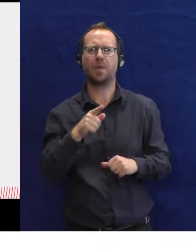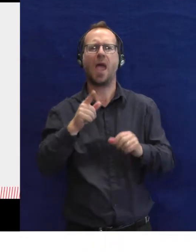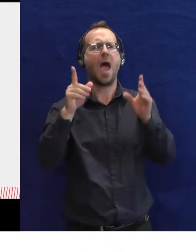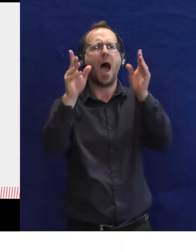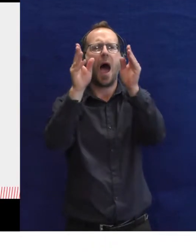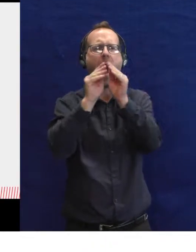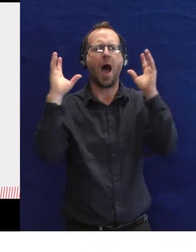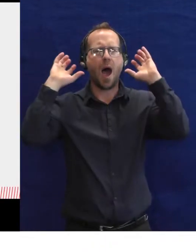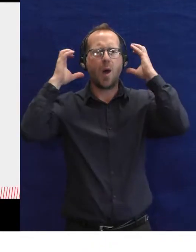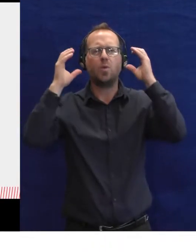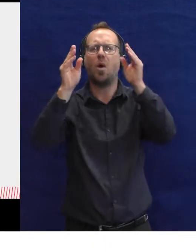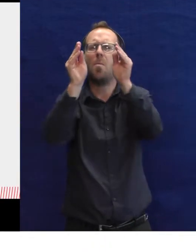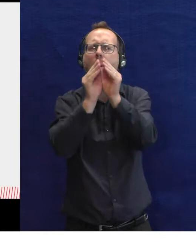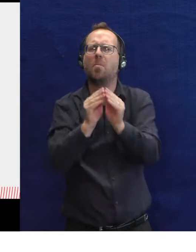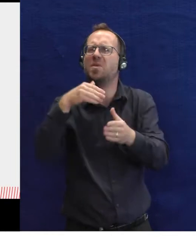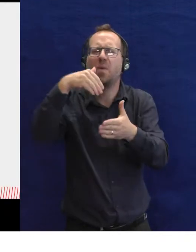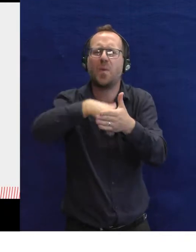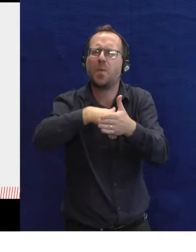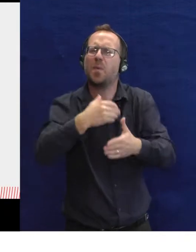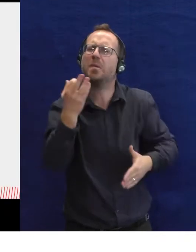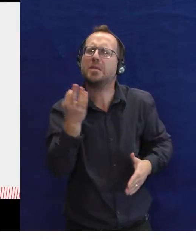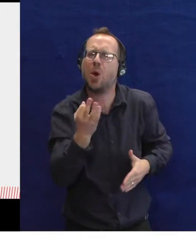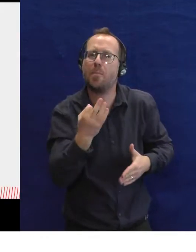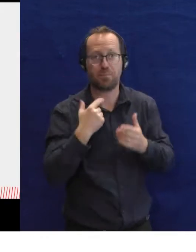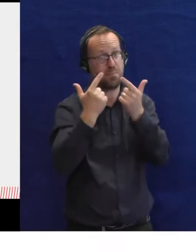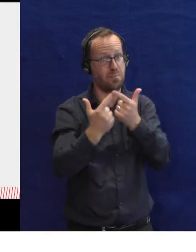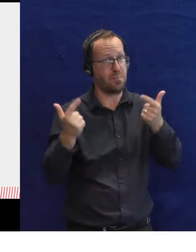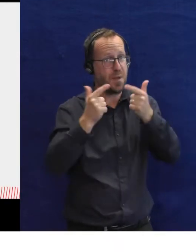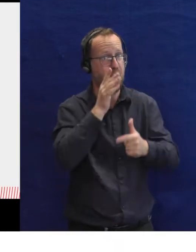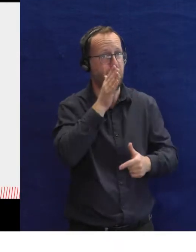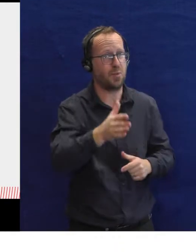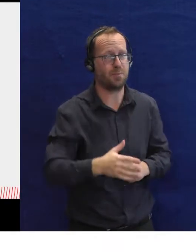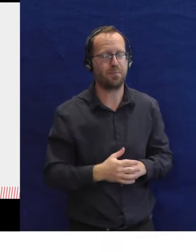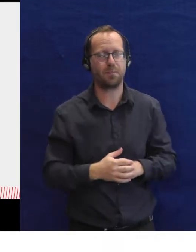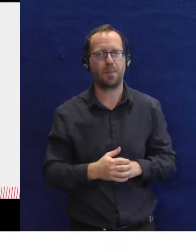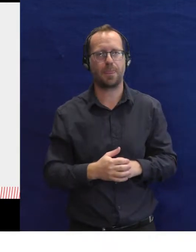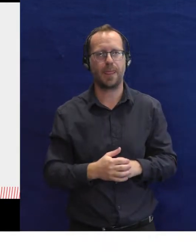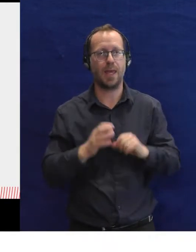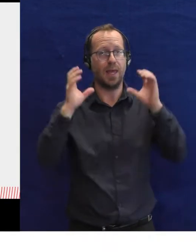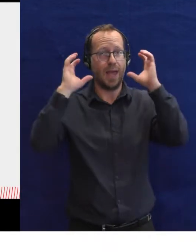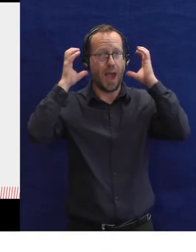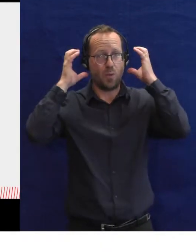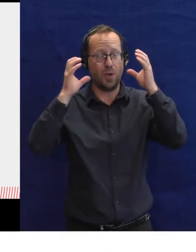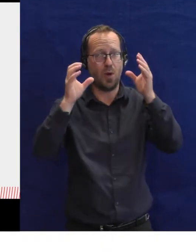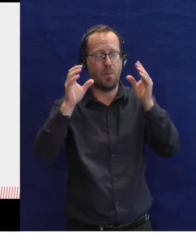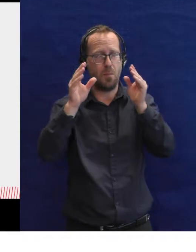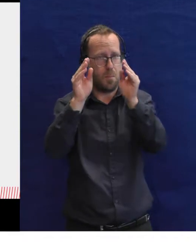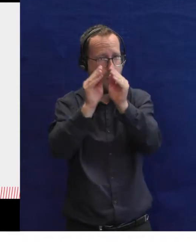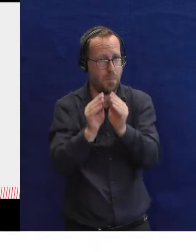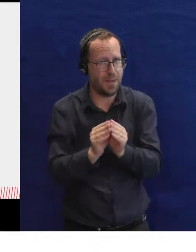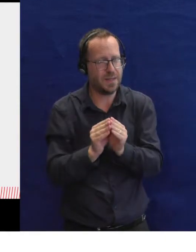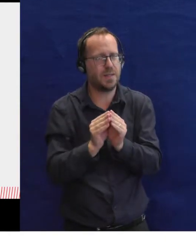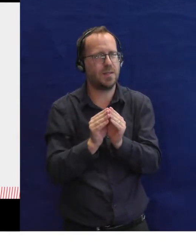Audio description, what is it? First of all, audio description is something what you need to